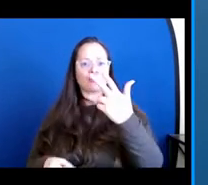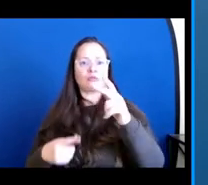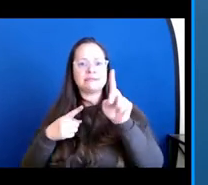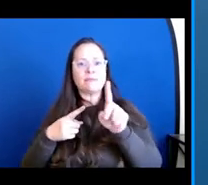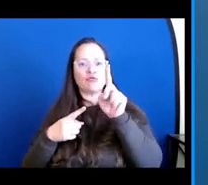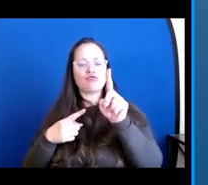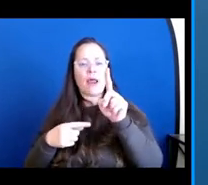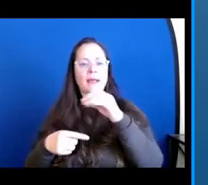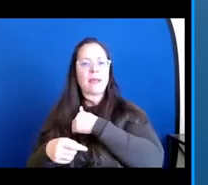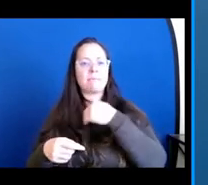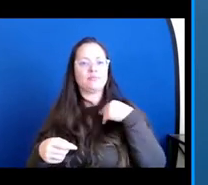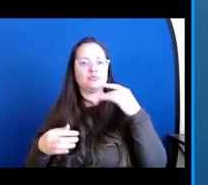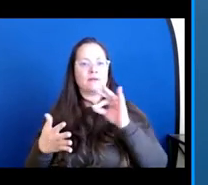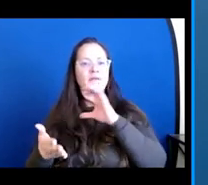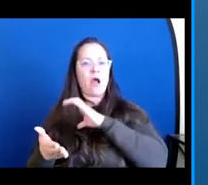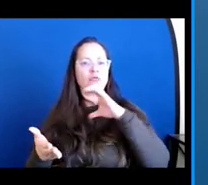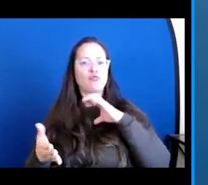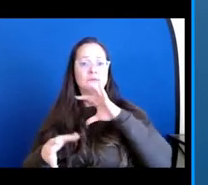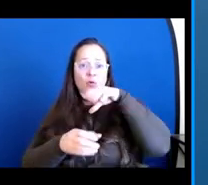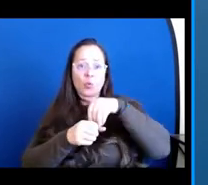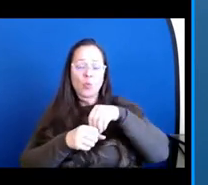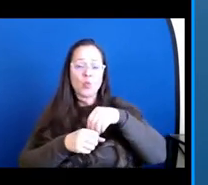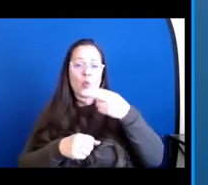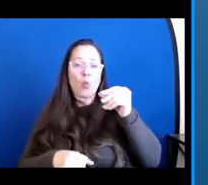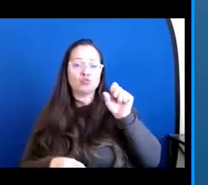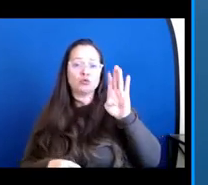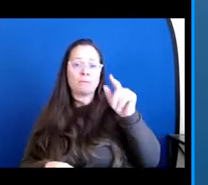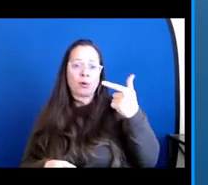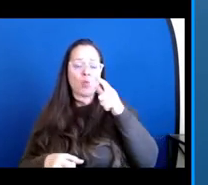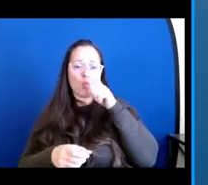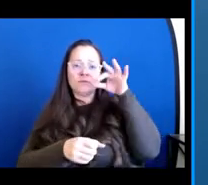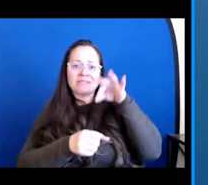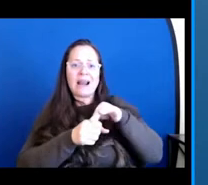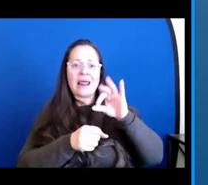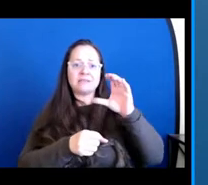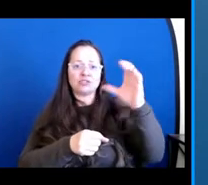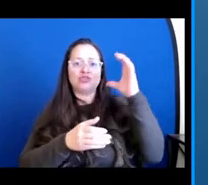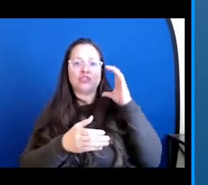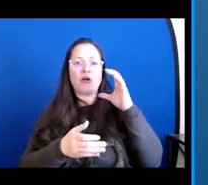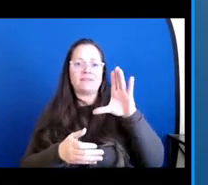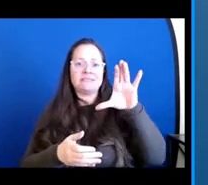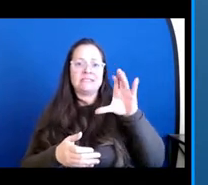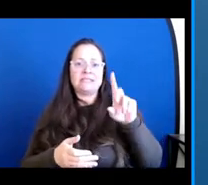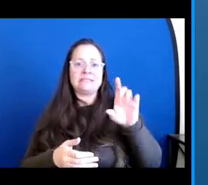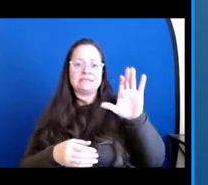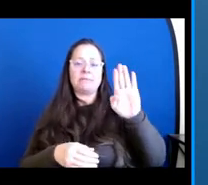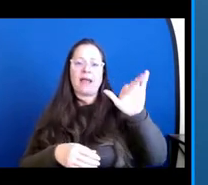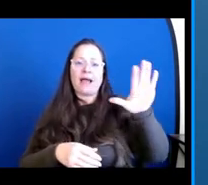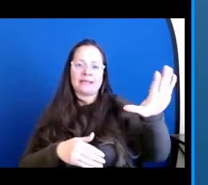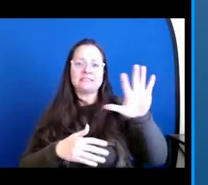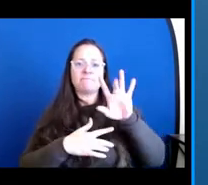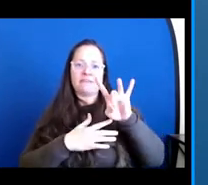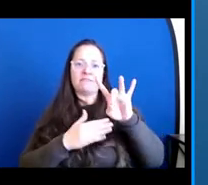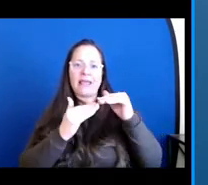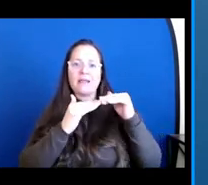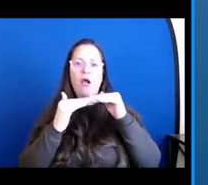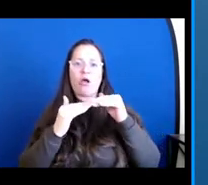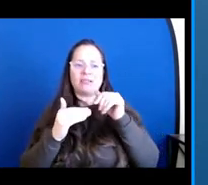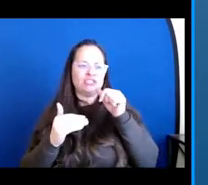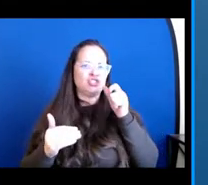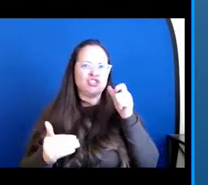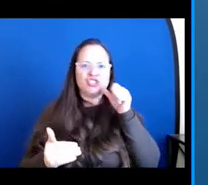of Congress including Stephen Horsford who was elected chair of the CBC by his 58 colleagues just yesterday